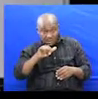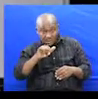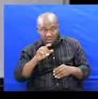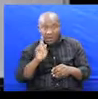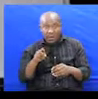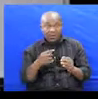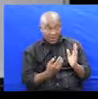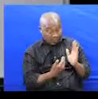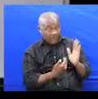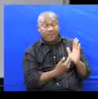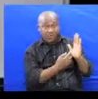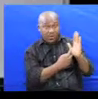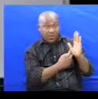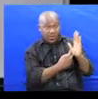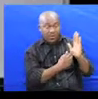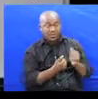of the following.